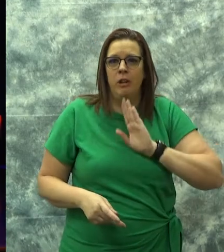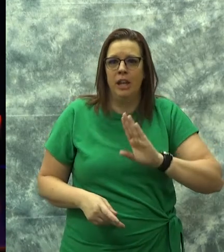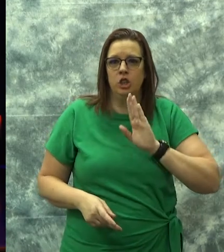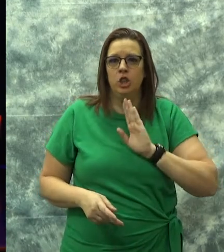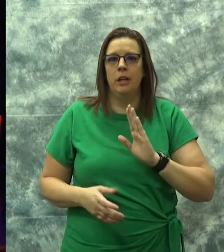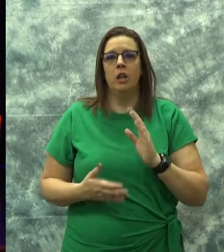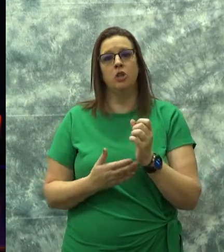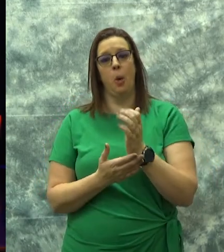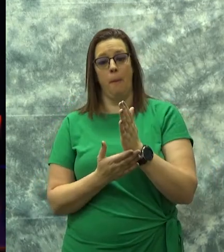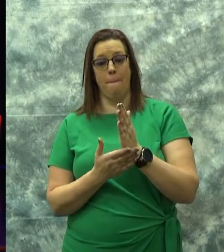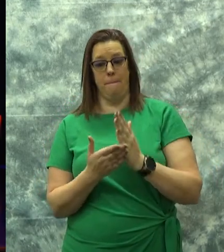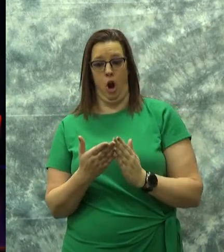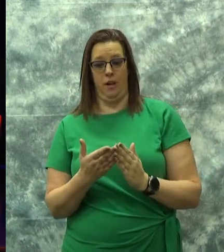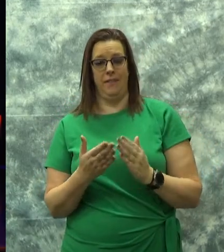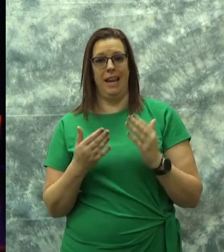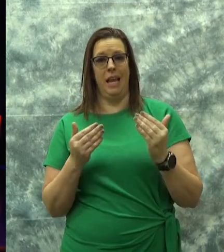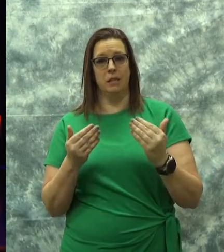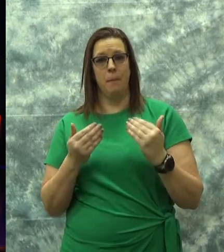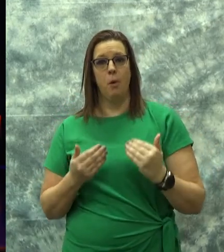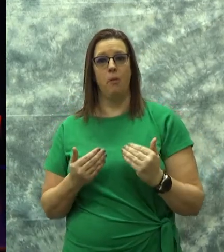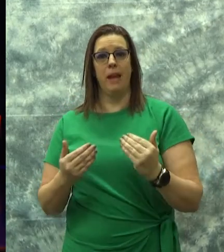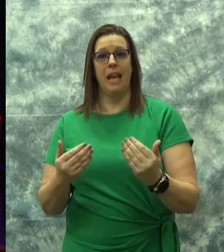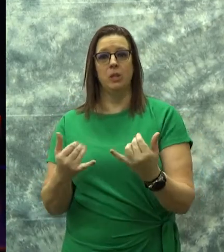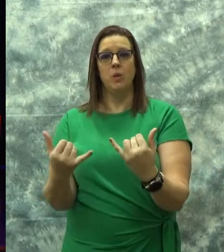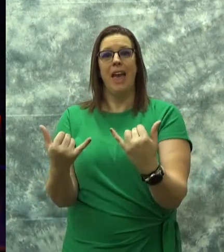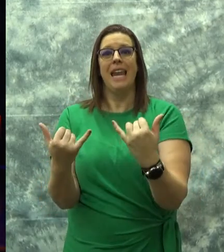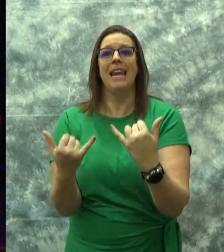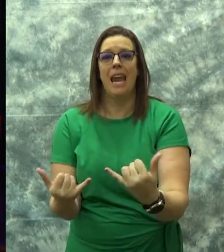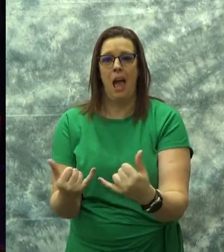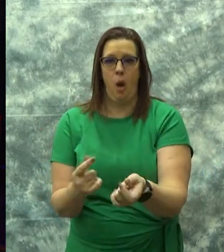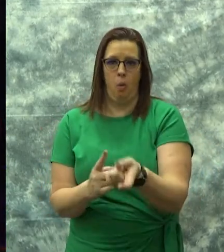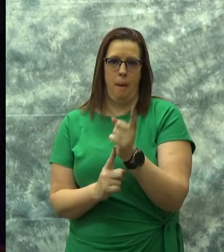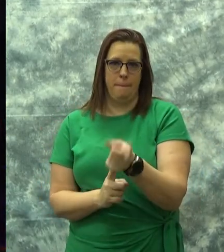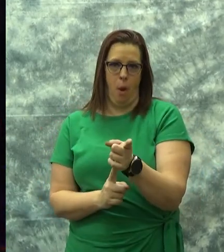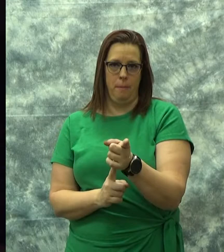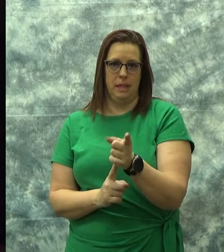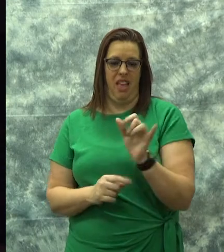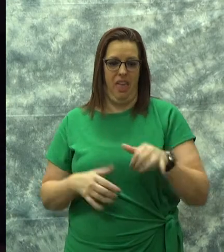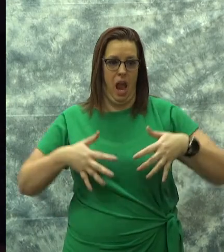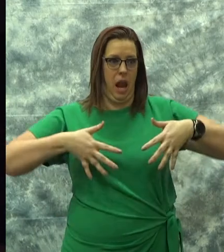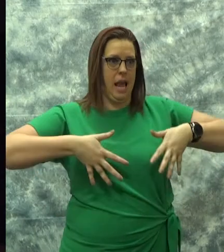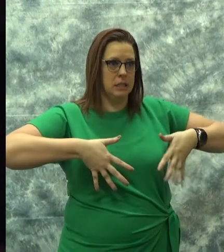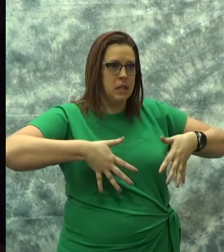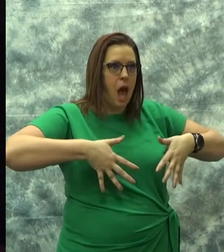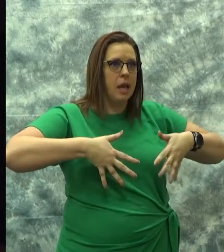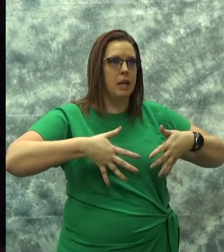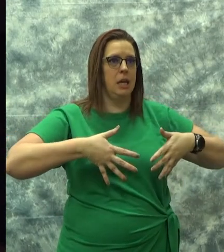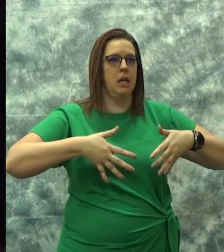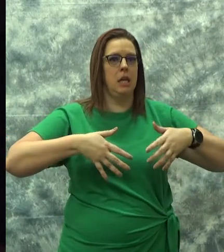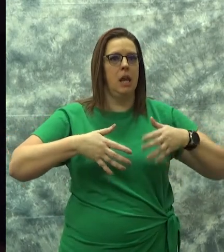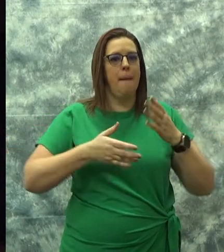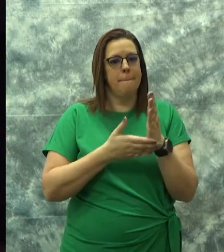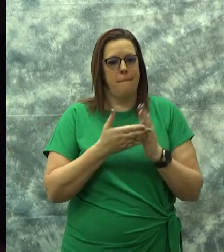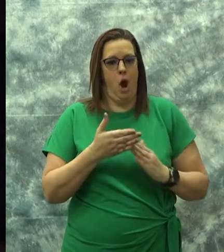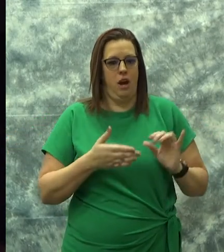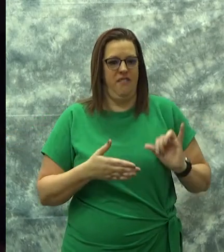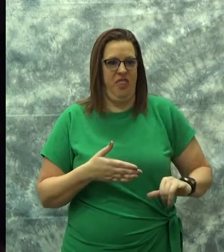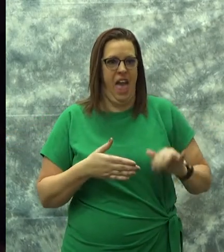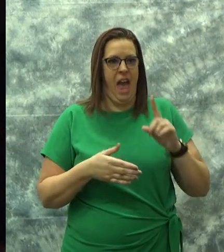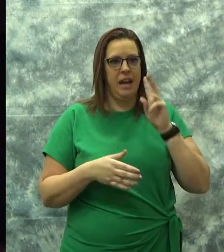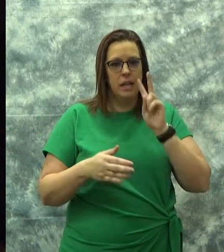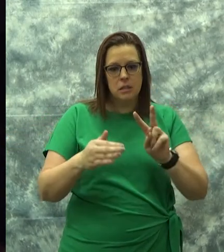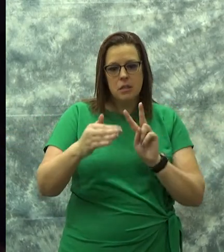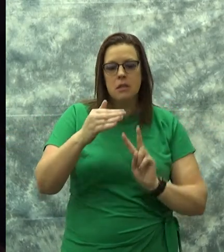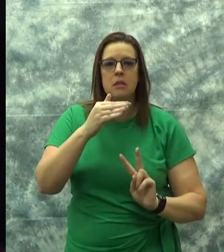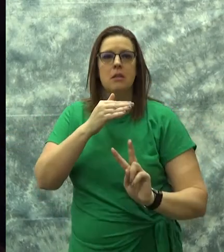is about is getting ourselves into the now moment. Anxiety and worry is projecting ourselves